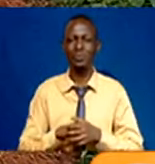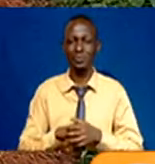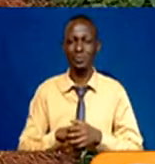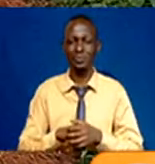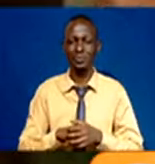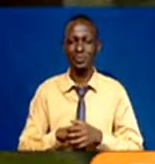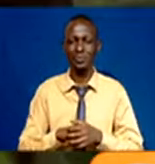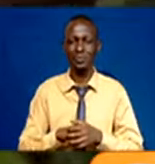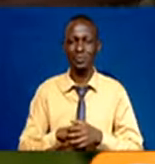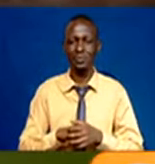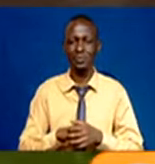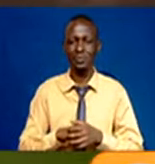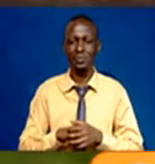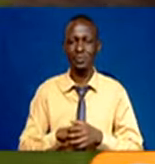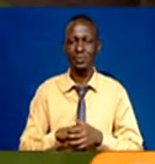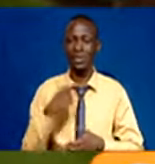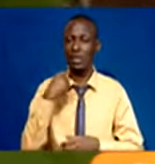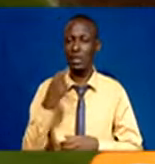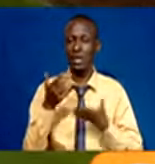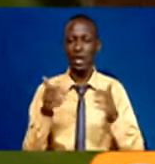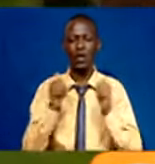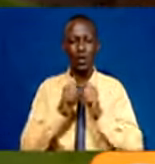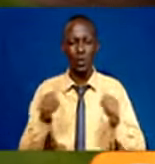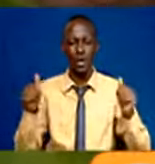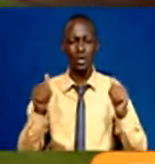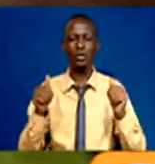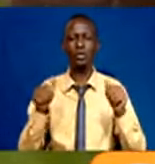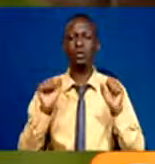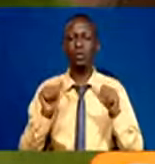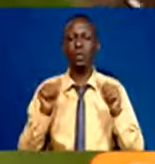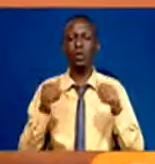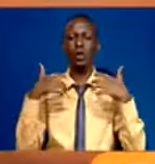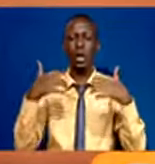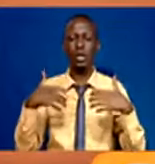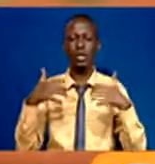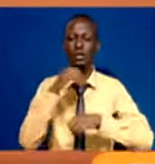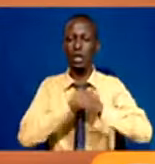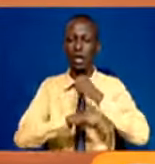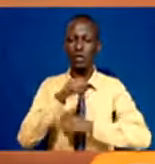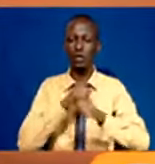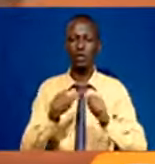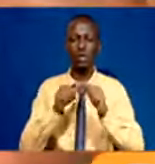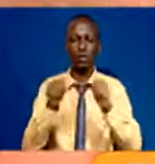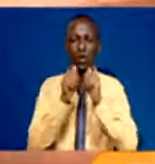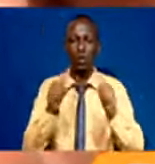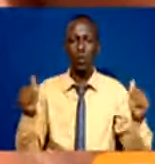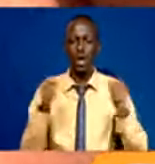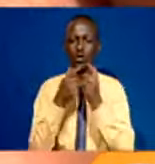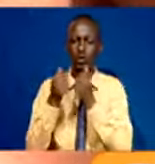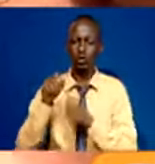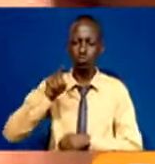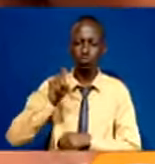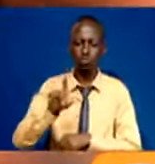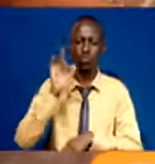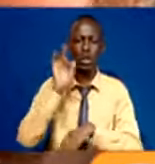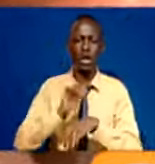peace after embracing sustainable agricultural practices to combat the dreaded fall armyworm, which has been a menace here